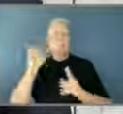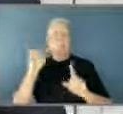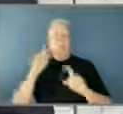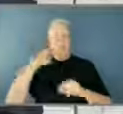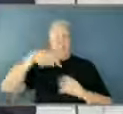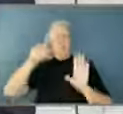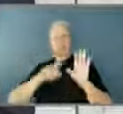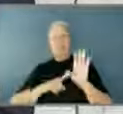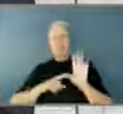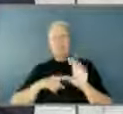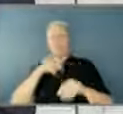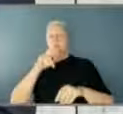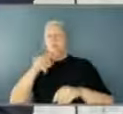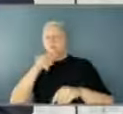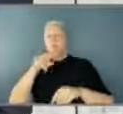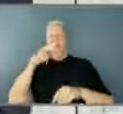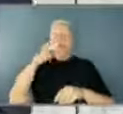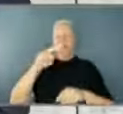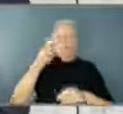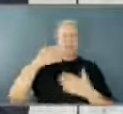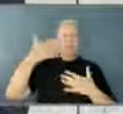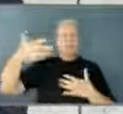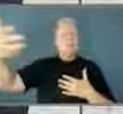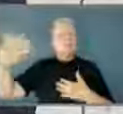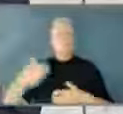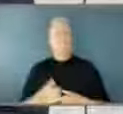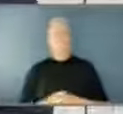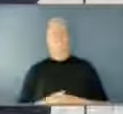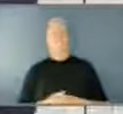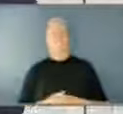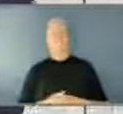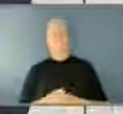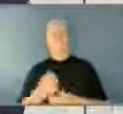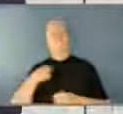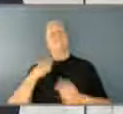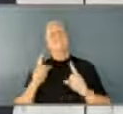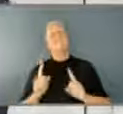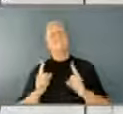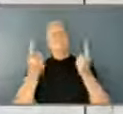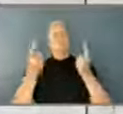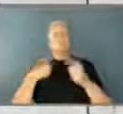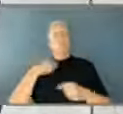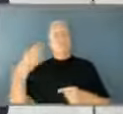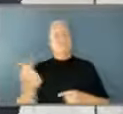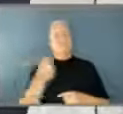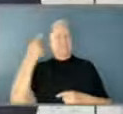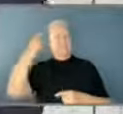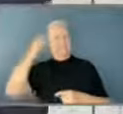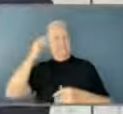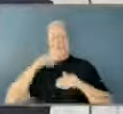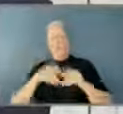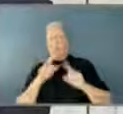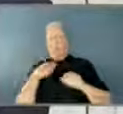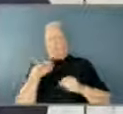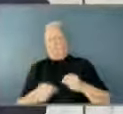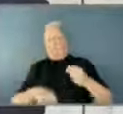going to determine, I think, the longevity on this will be the success of the vaccines that are currently being